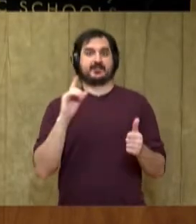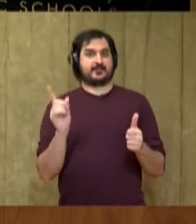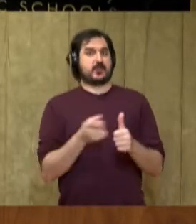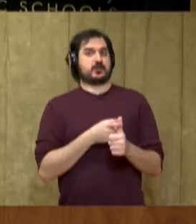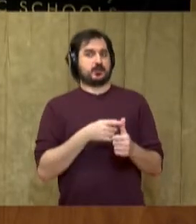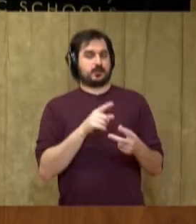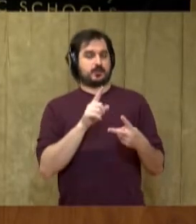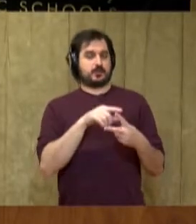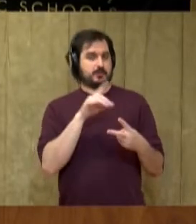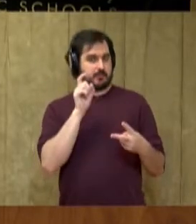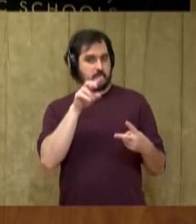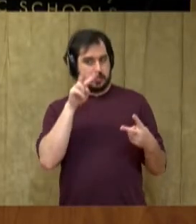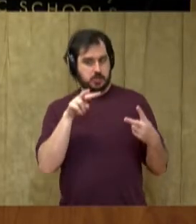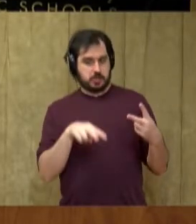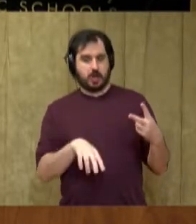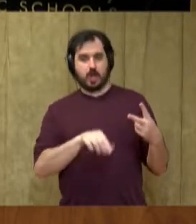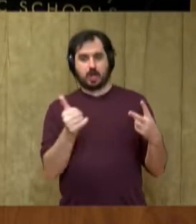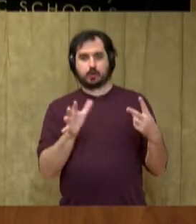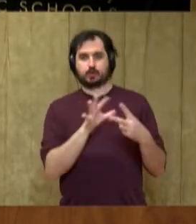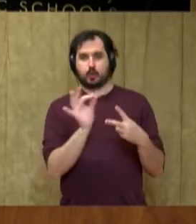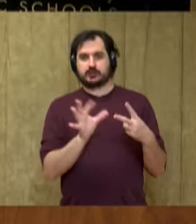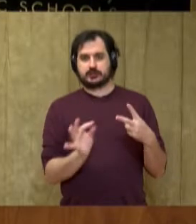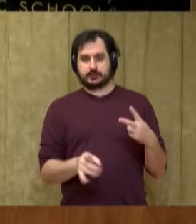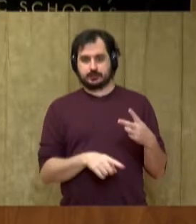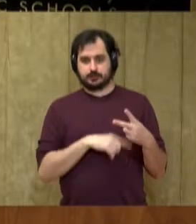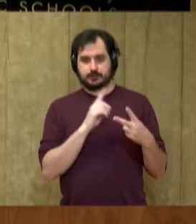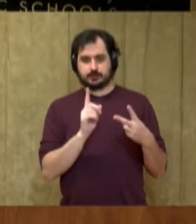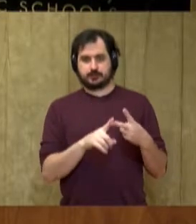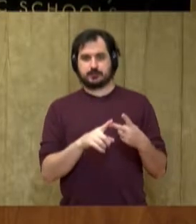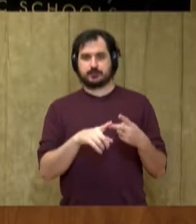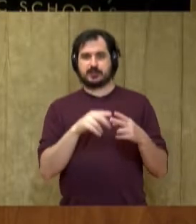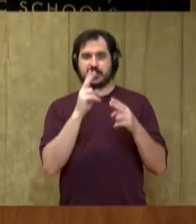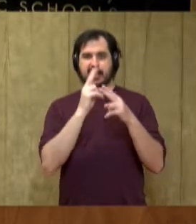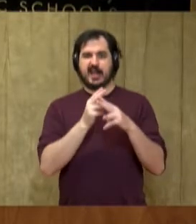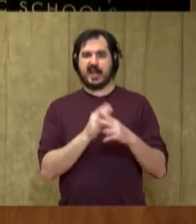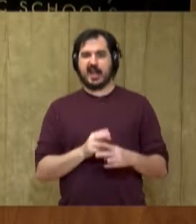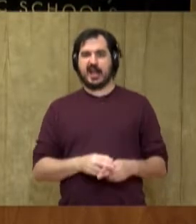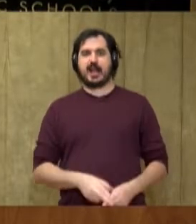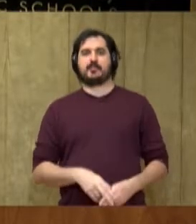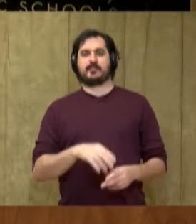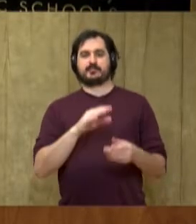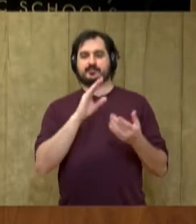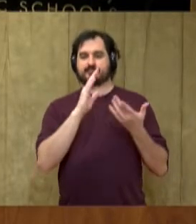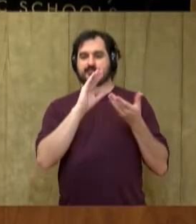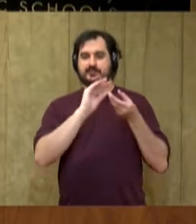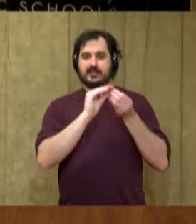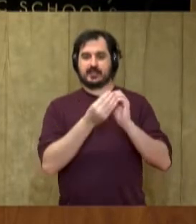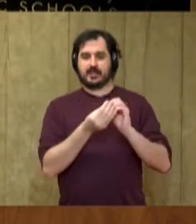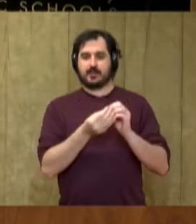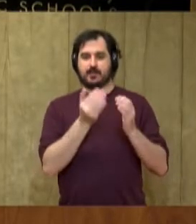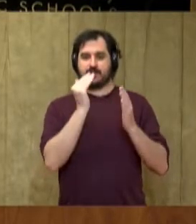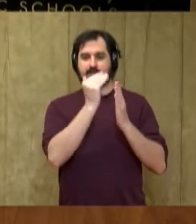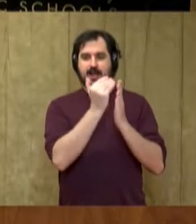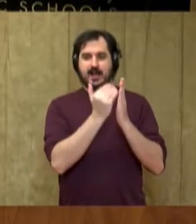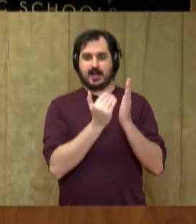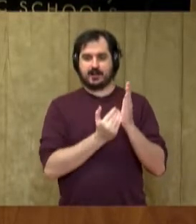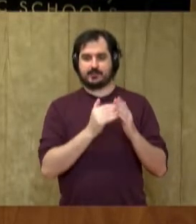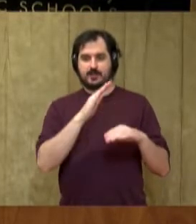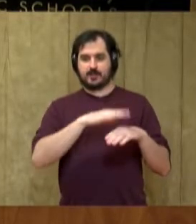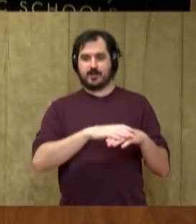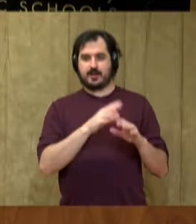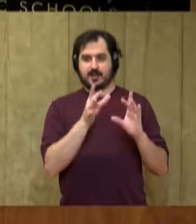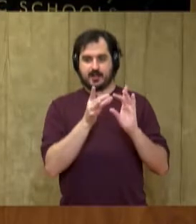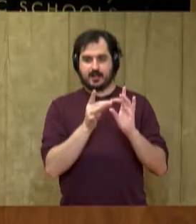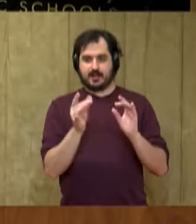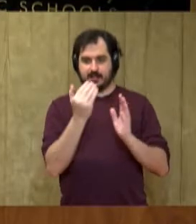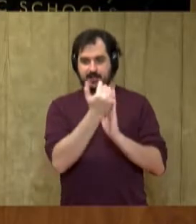To name a number of items on a list. Well, our sentence tells us light, and our answer